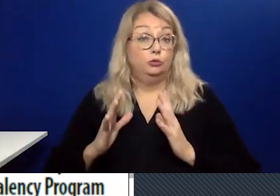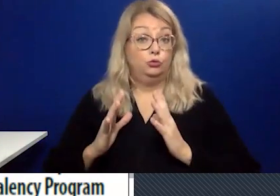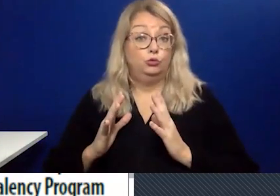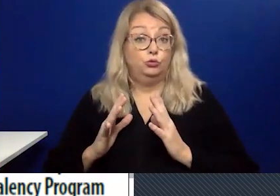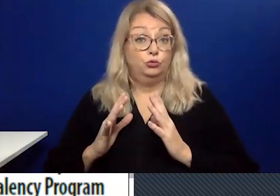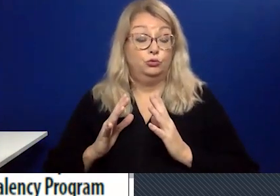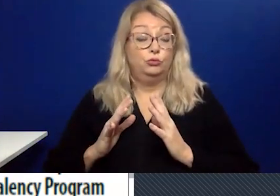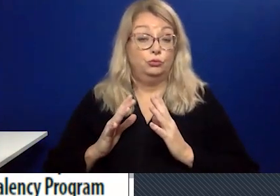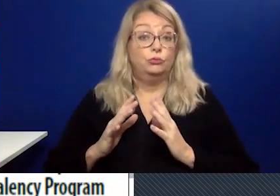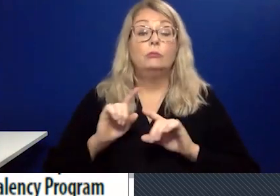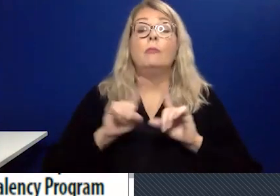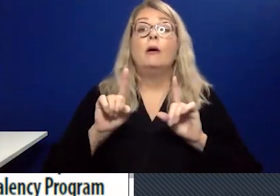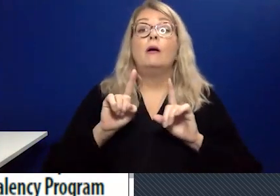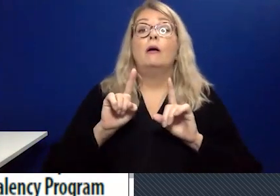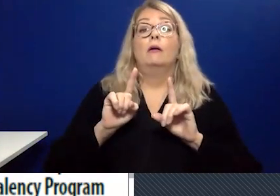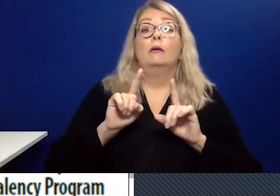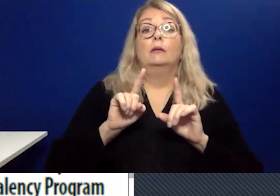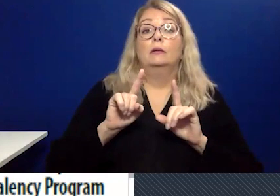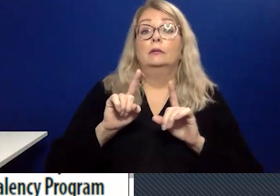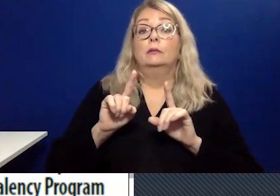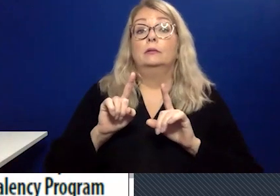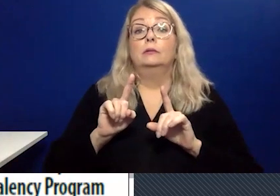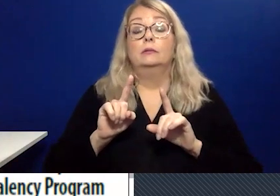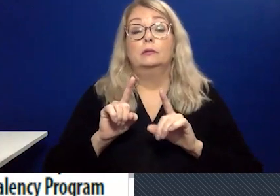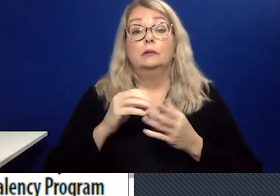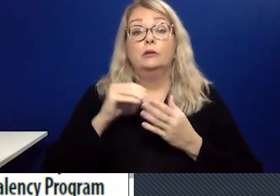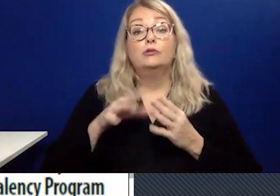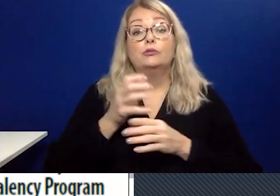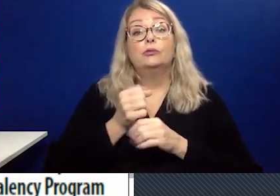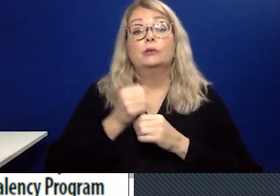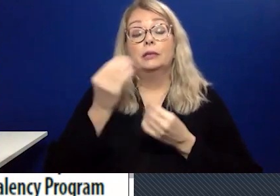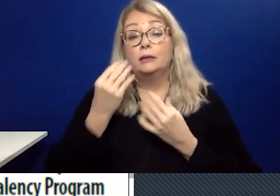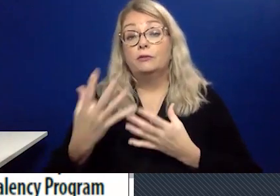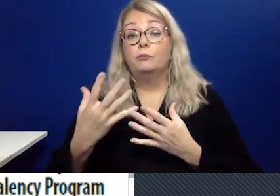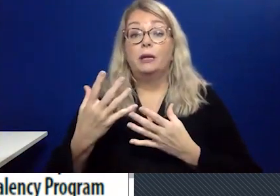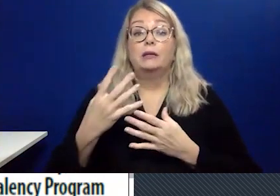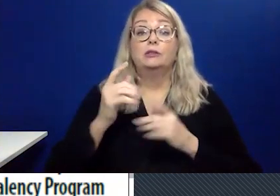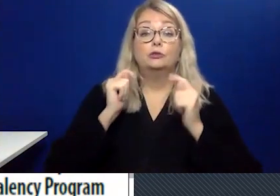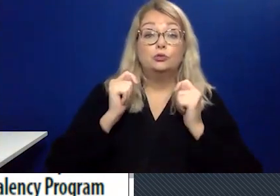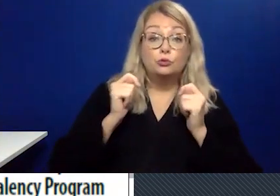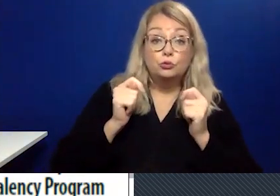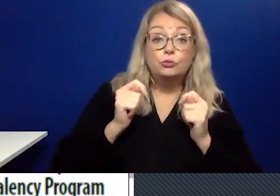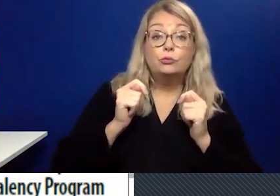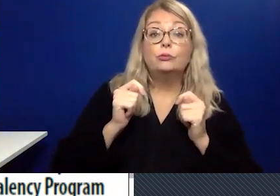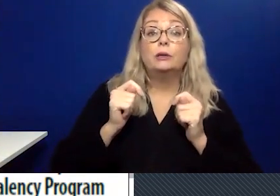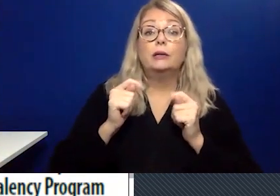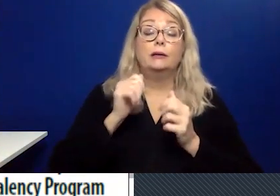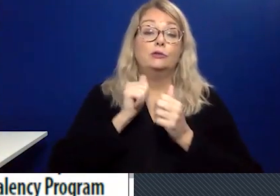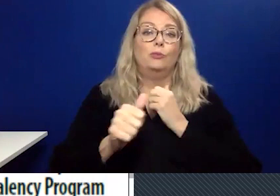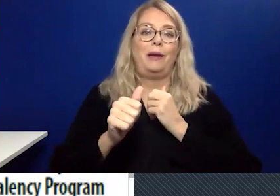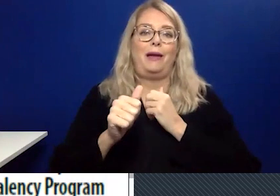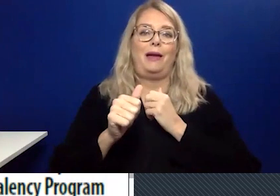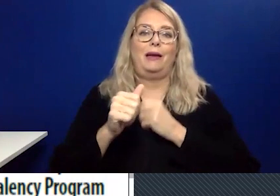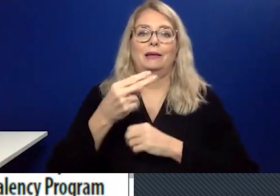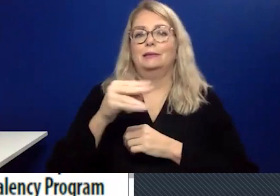students, but they're getting they're getting the information and the tutoring and the instruction to pass the high school